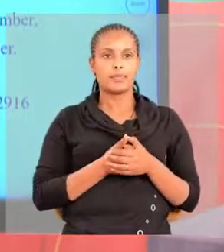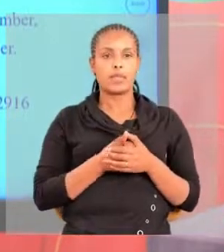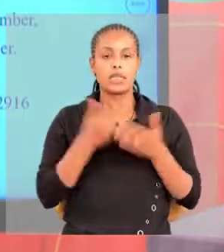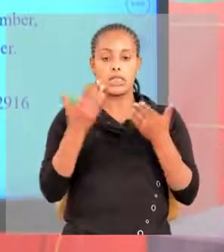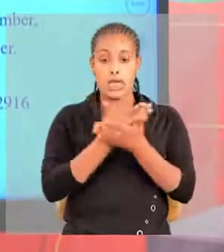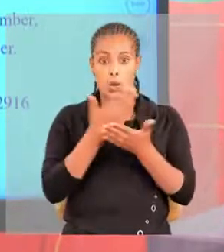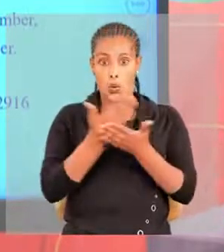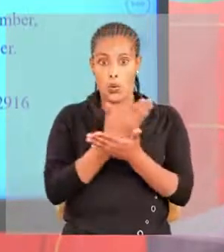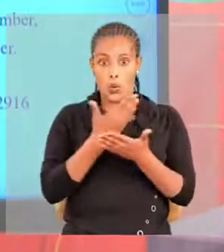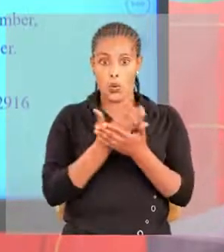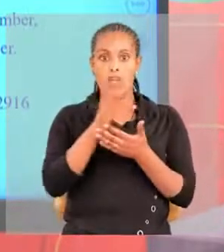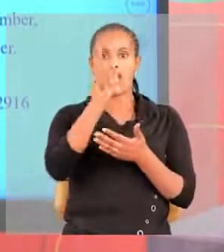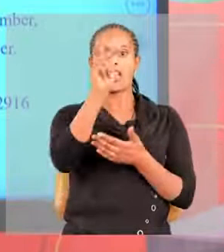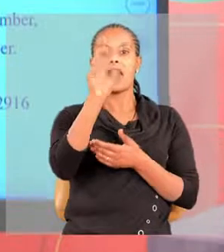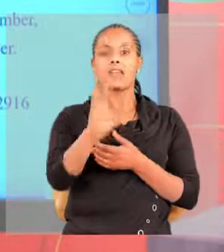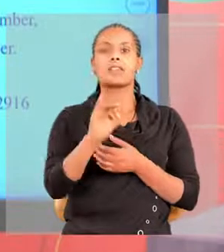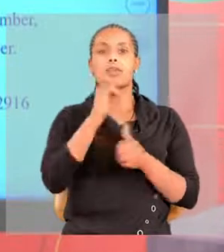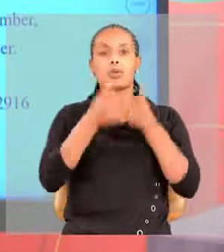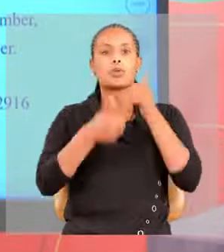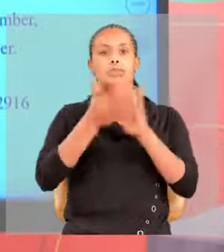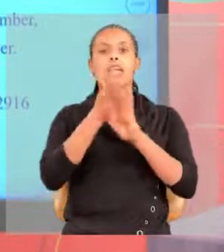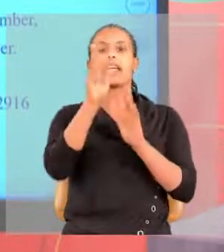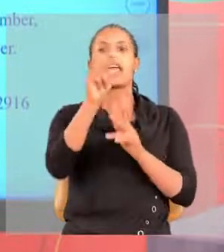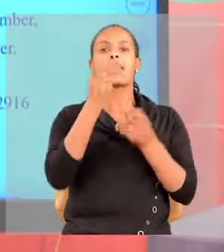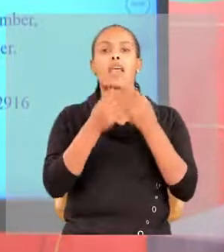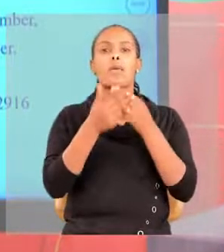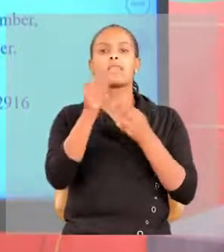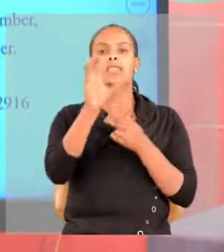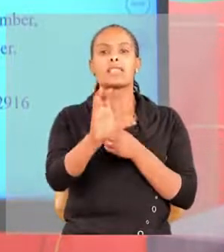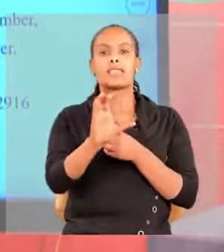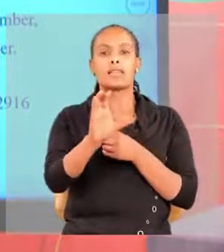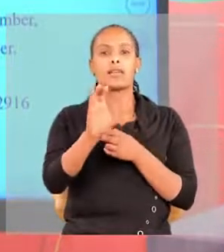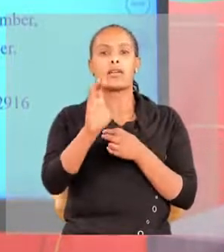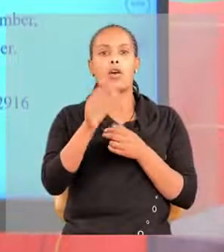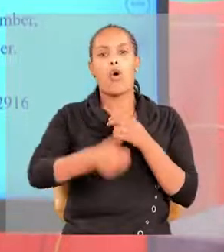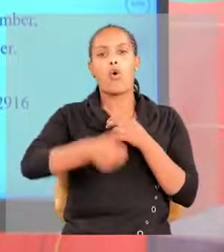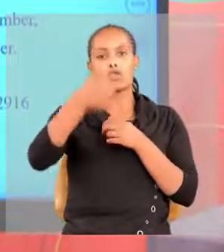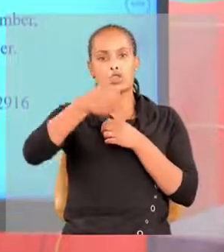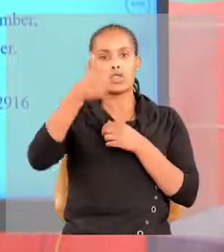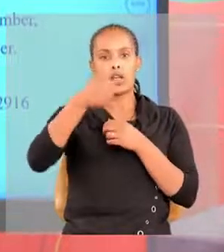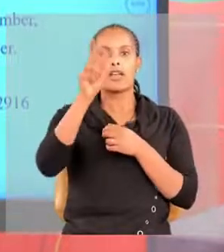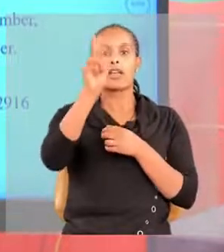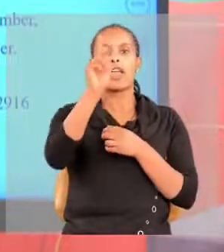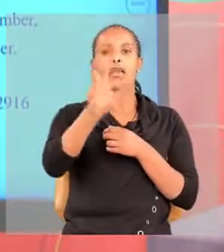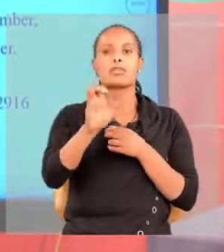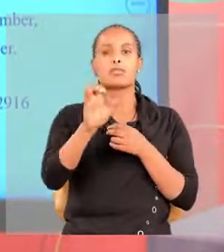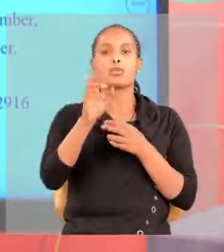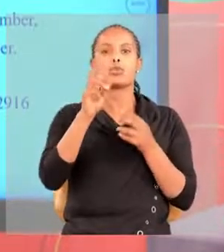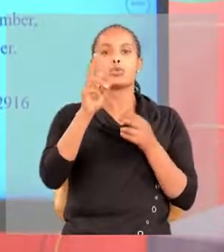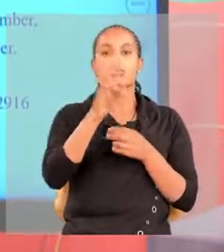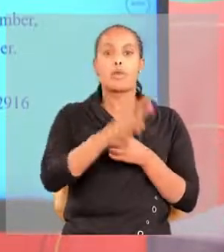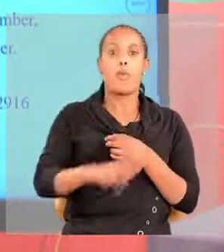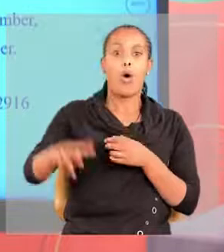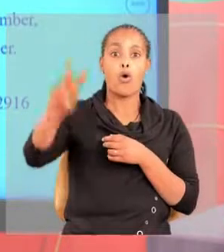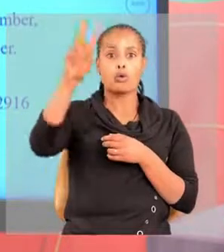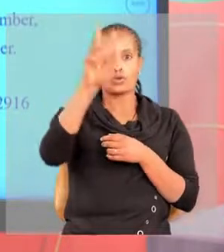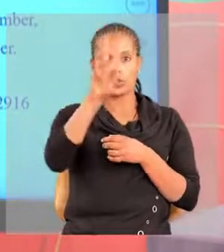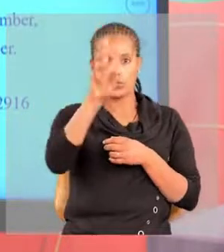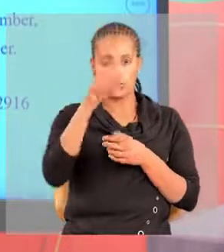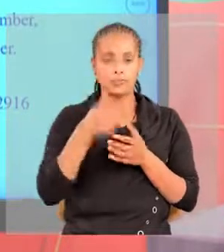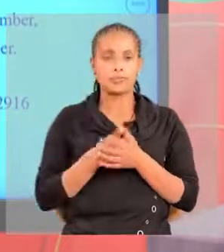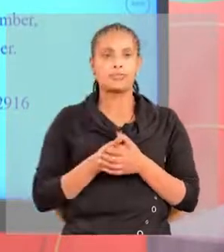The new Kc, which is K prime C, equal original Kc to the power